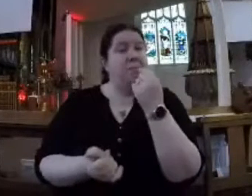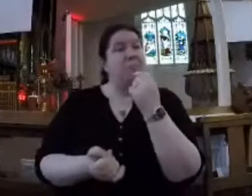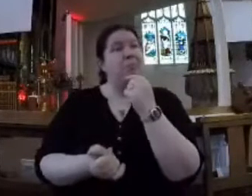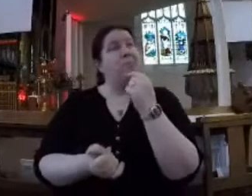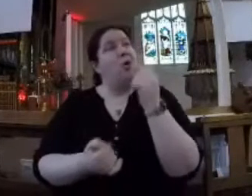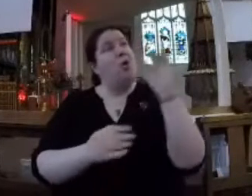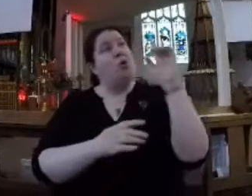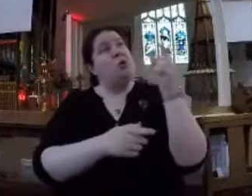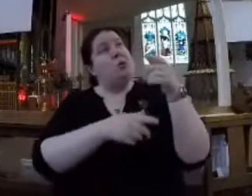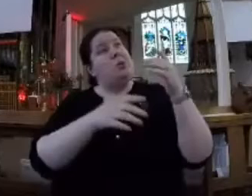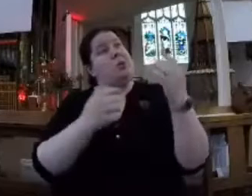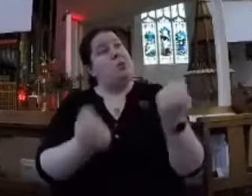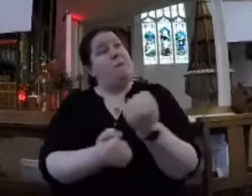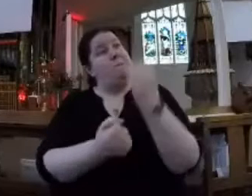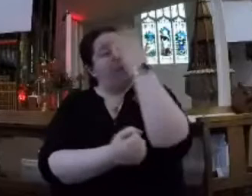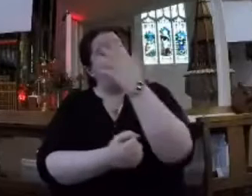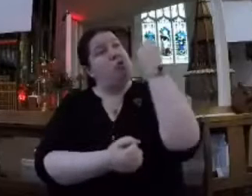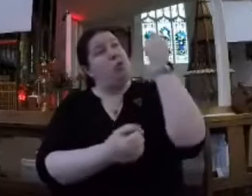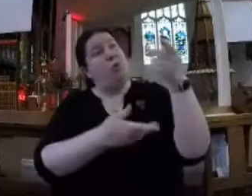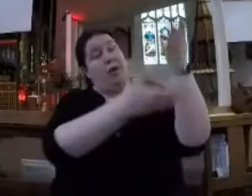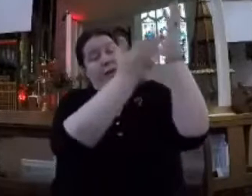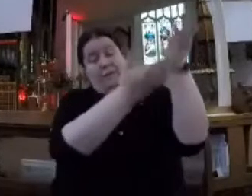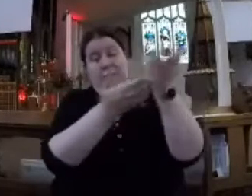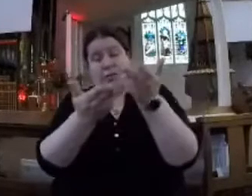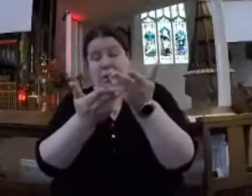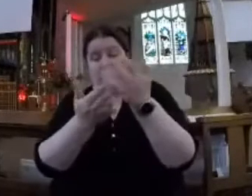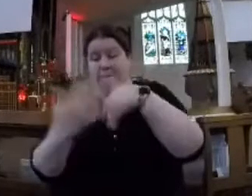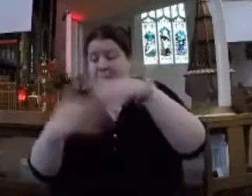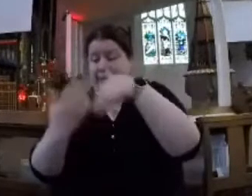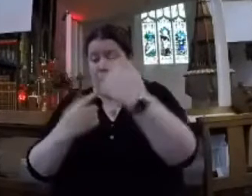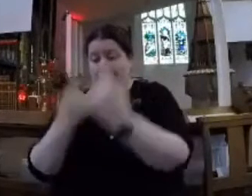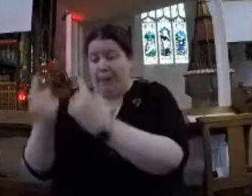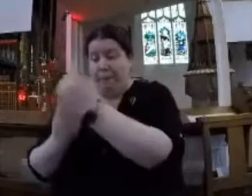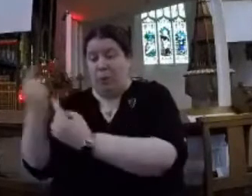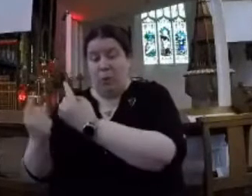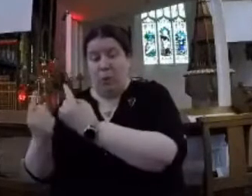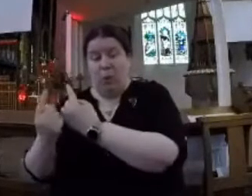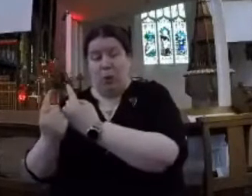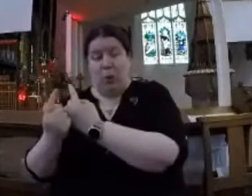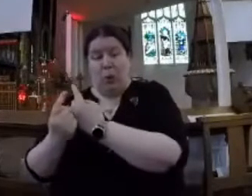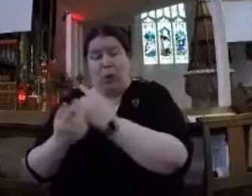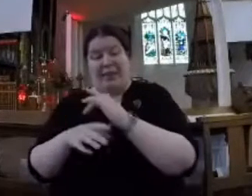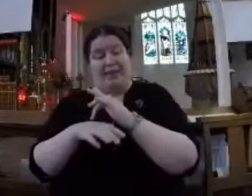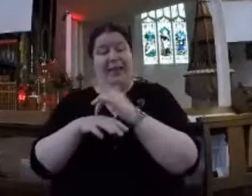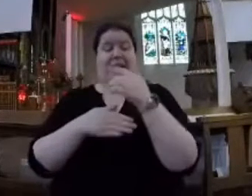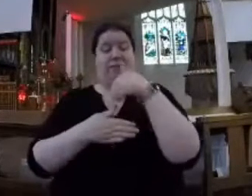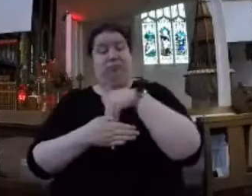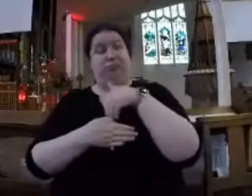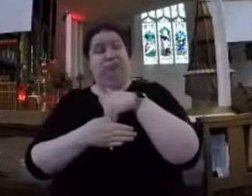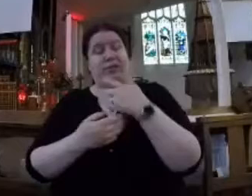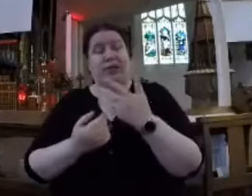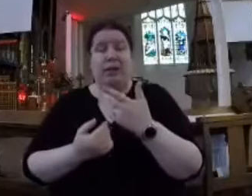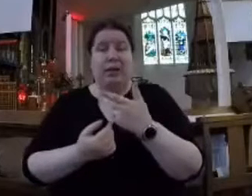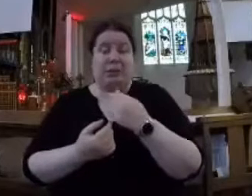gifts mixed with puffed up egos and human brokenness, they can easily become trophies, and they